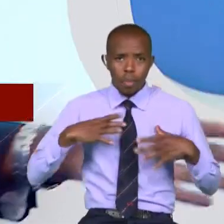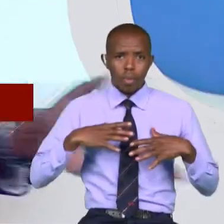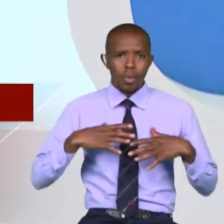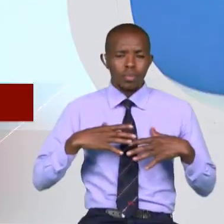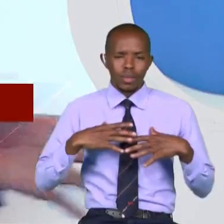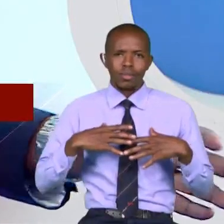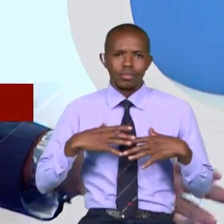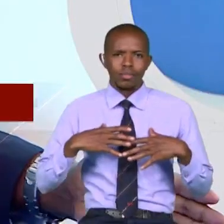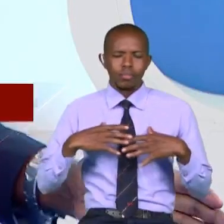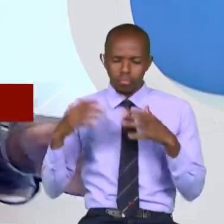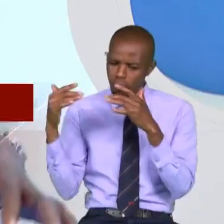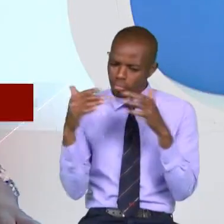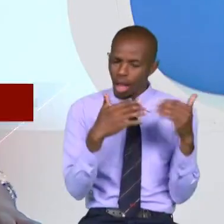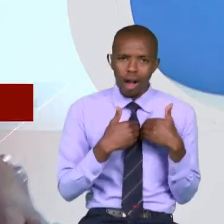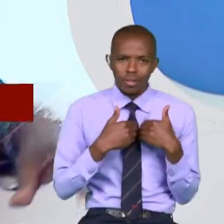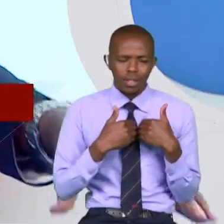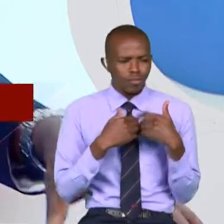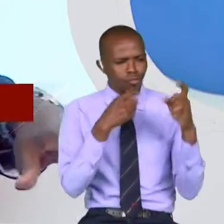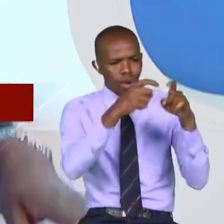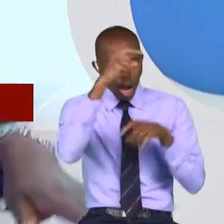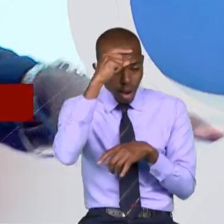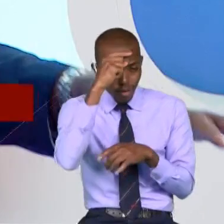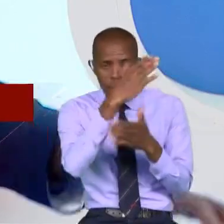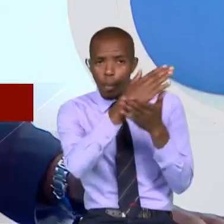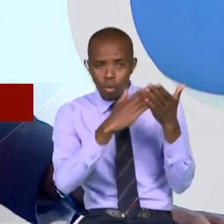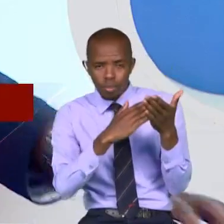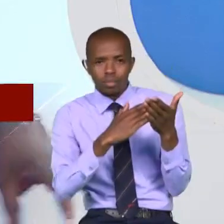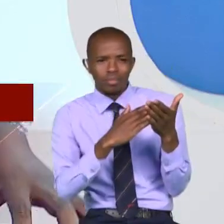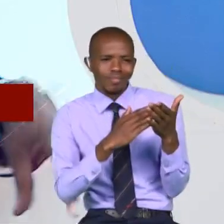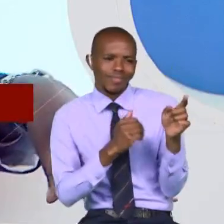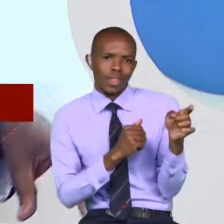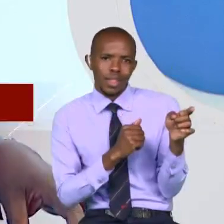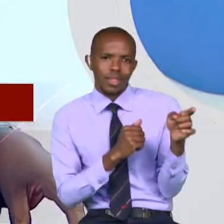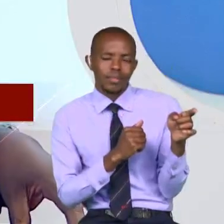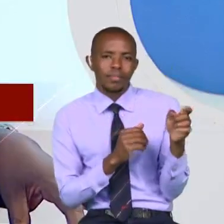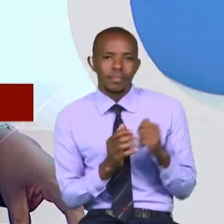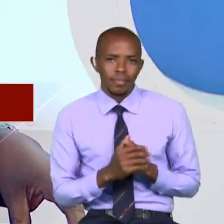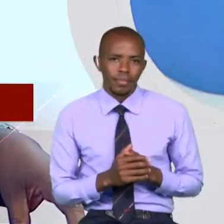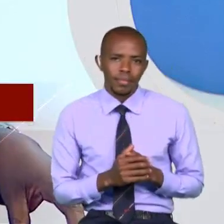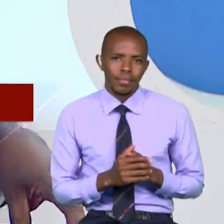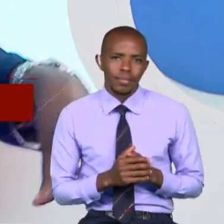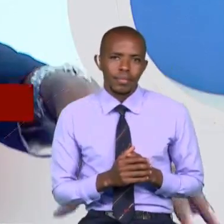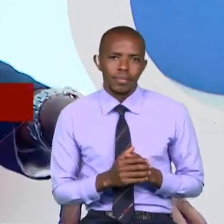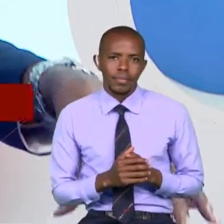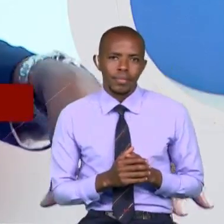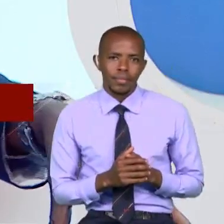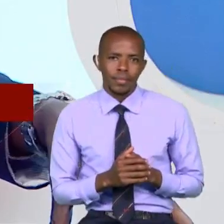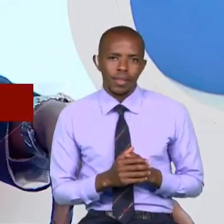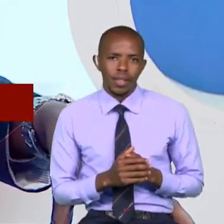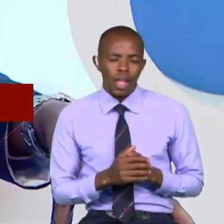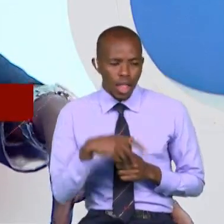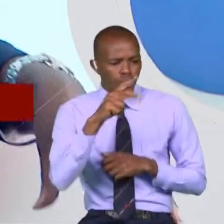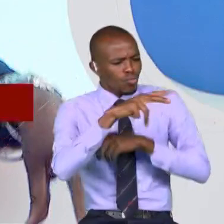together. You know, they're ganging up on the government because there's something they did and somebody did for them. Yeah? They looted the